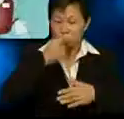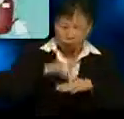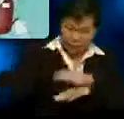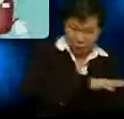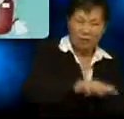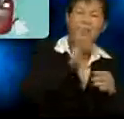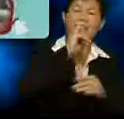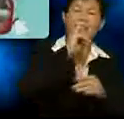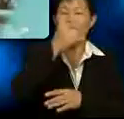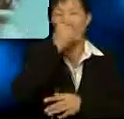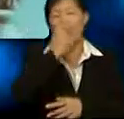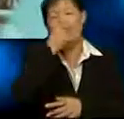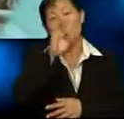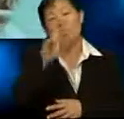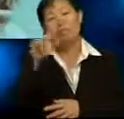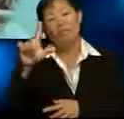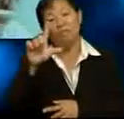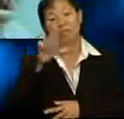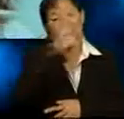is flu.